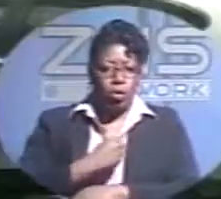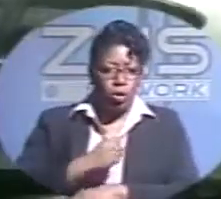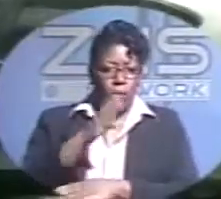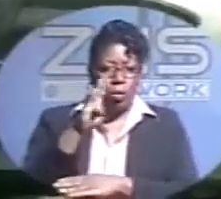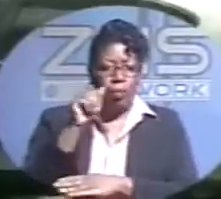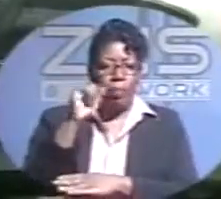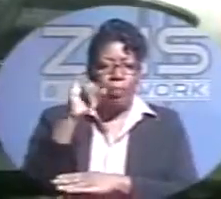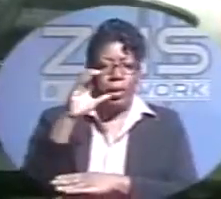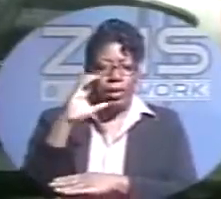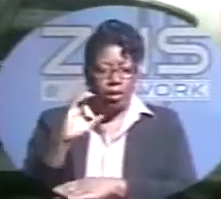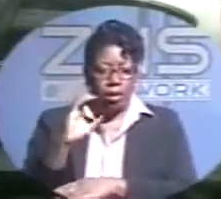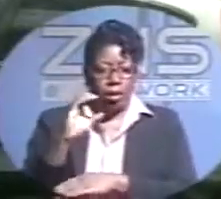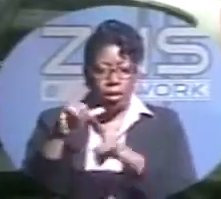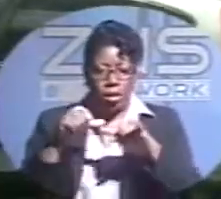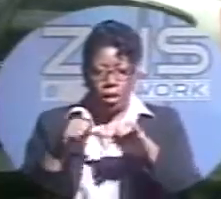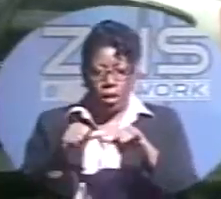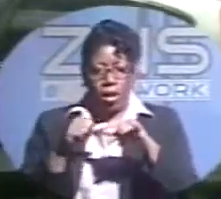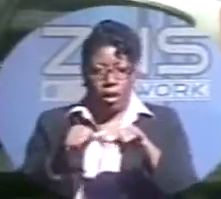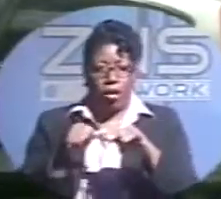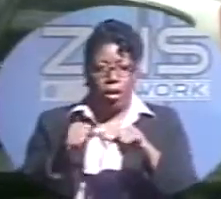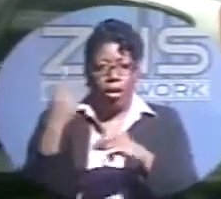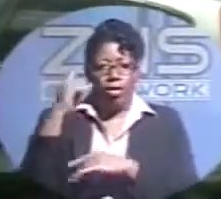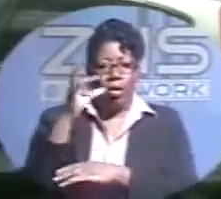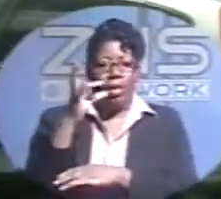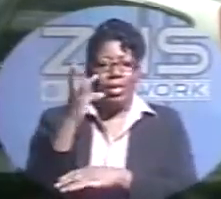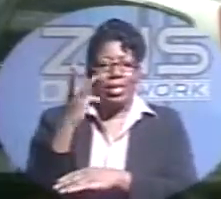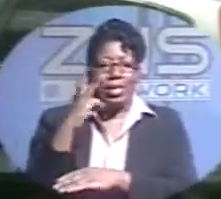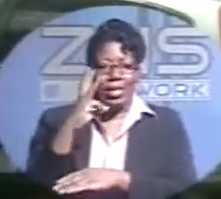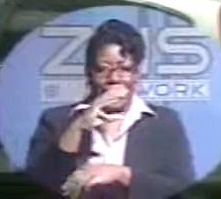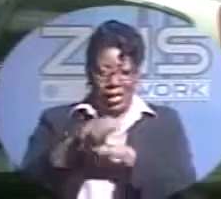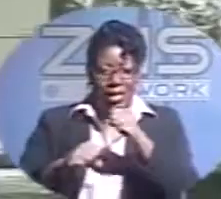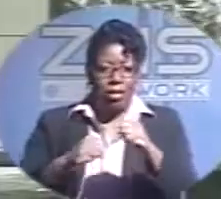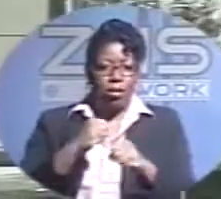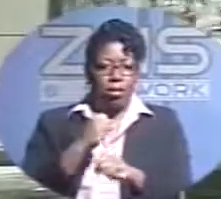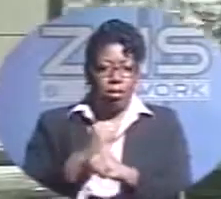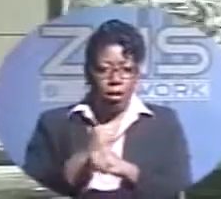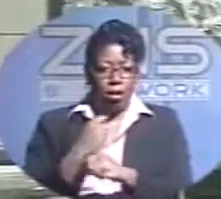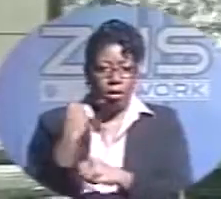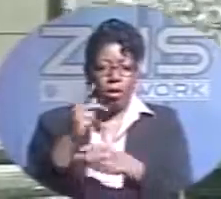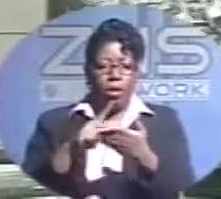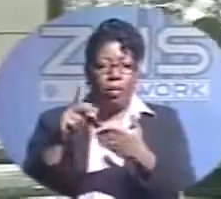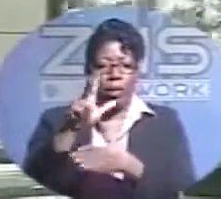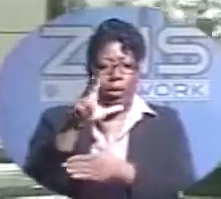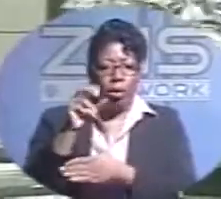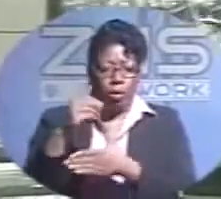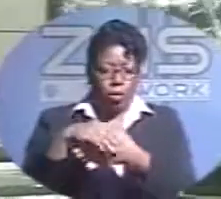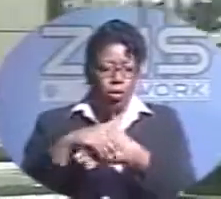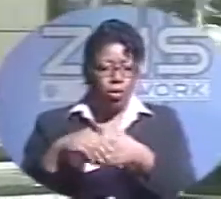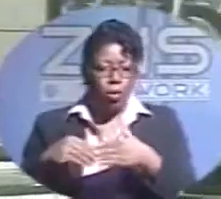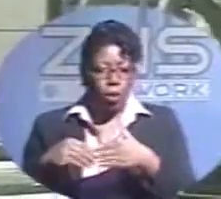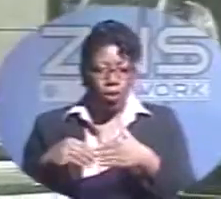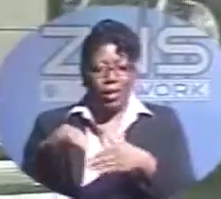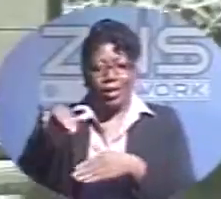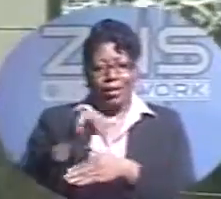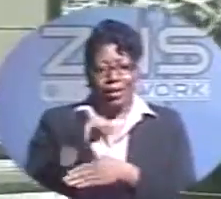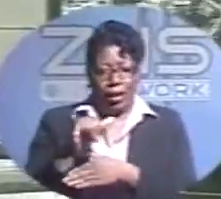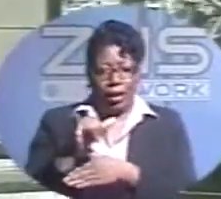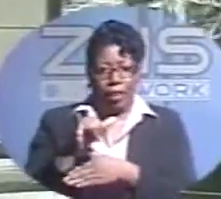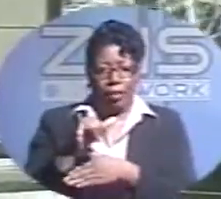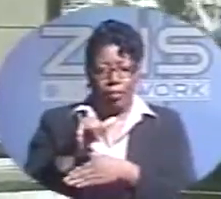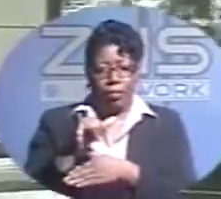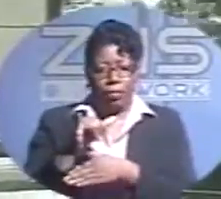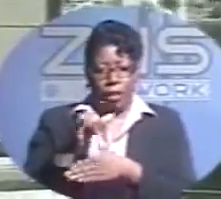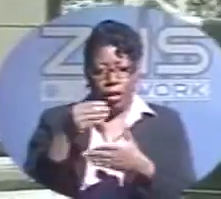at $30 for 16 years, and over that same period, consumer price inflation in the Bahamas has grown roughly